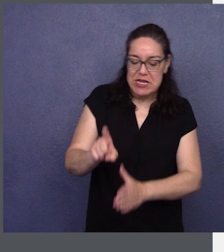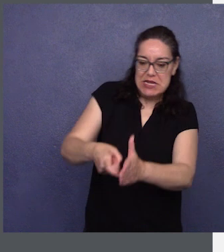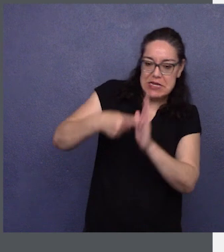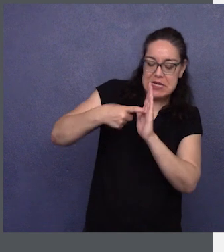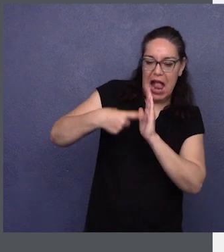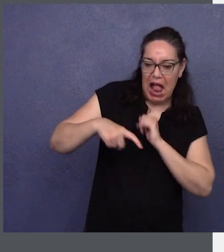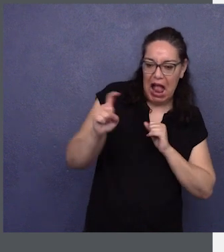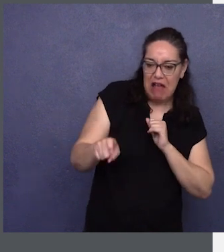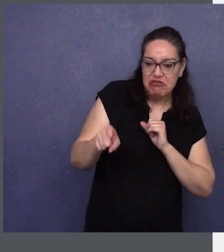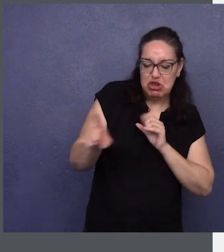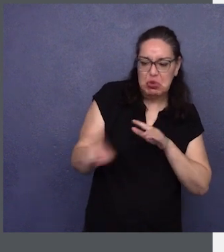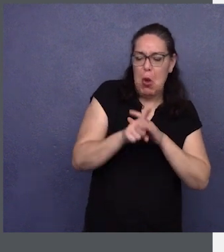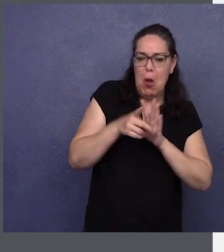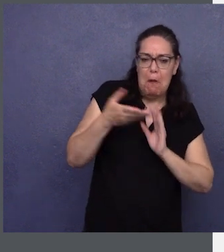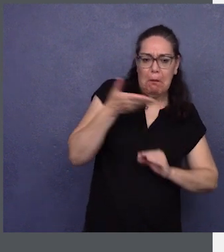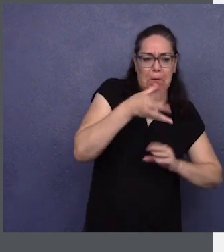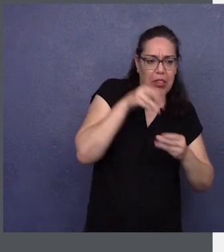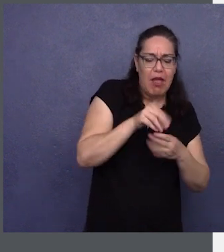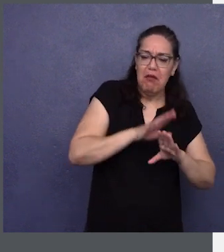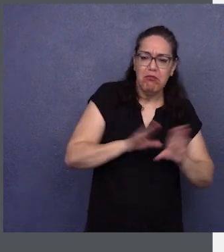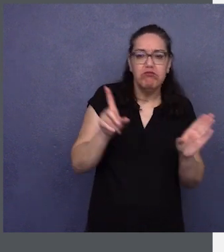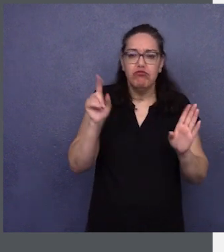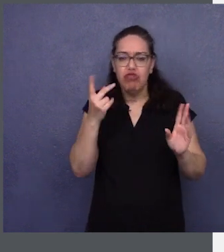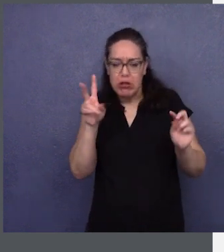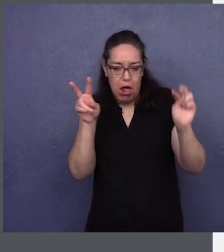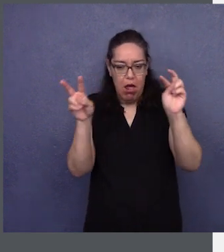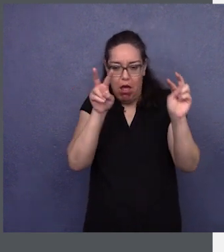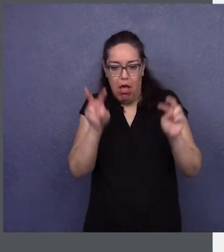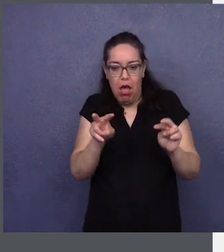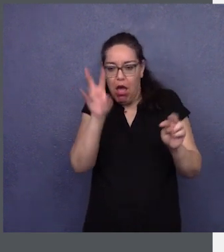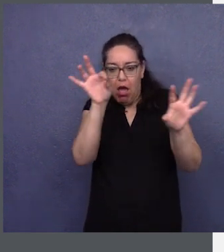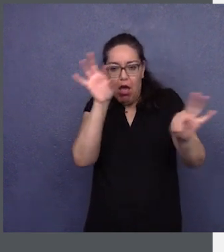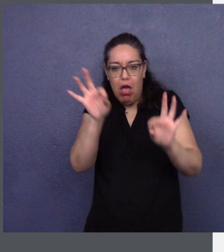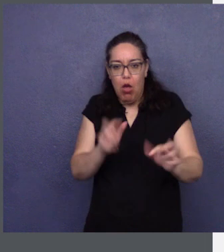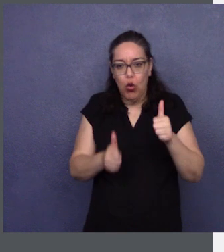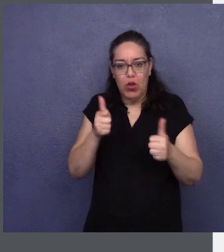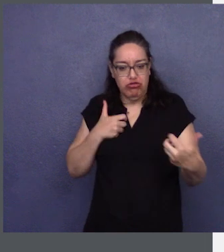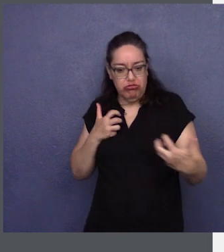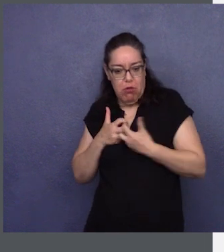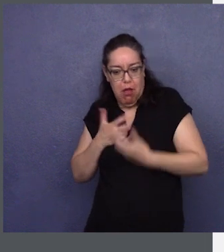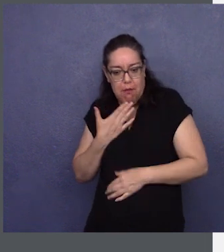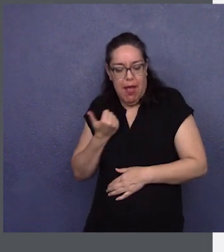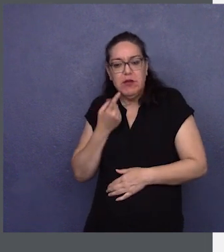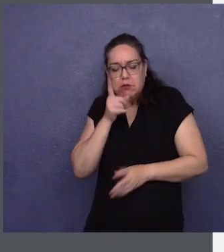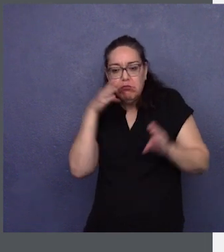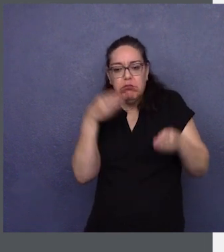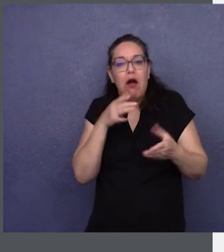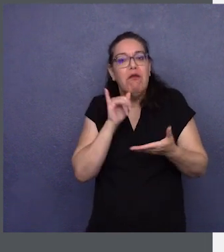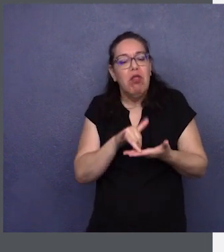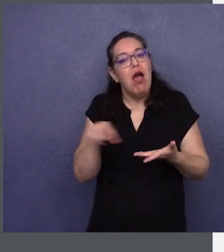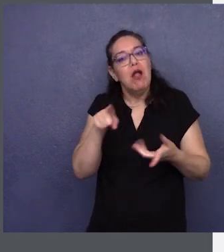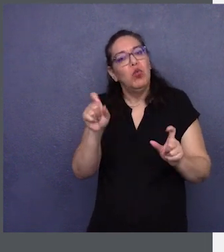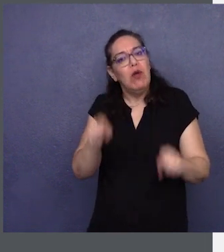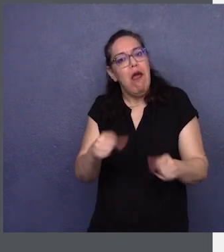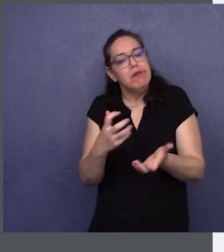you know, just focus on these particular arts councils. You can actually take